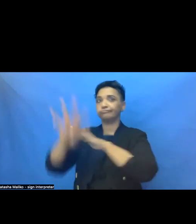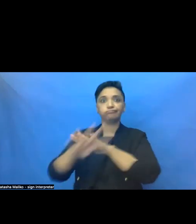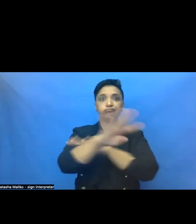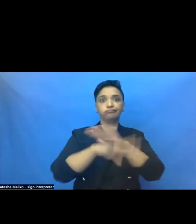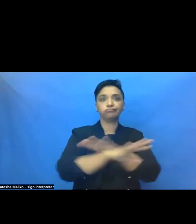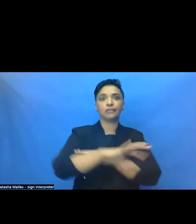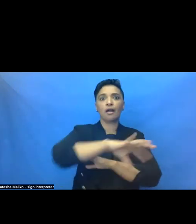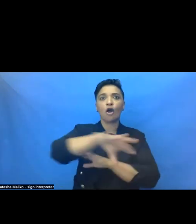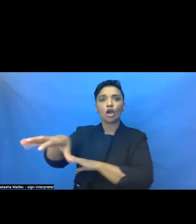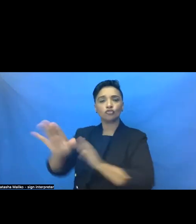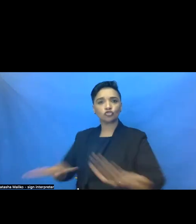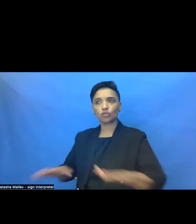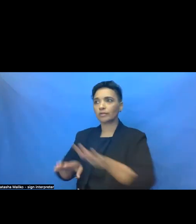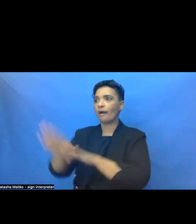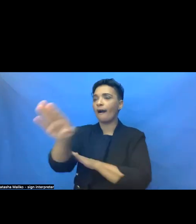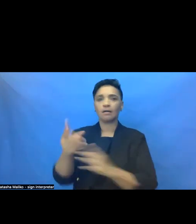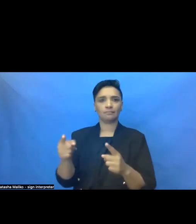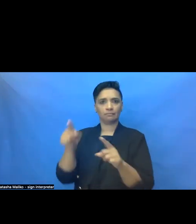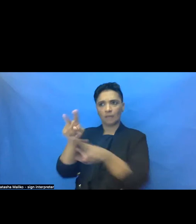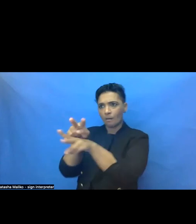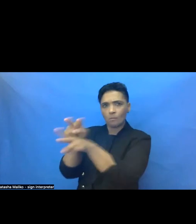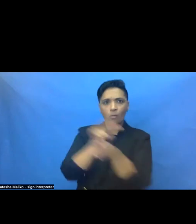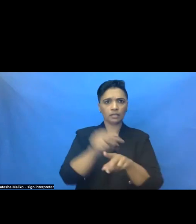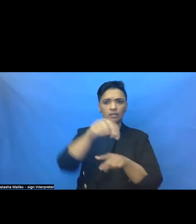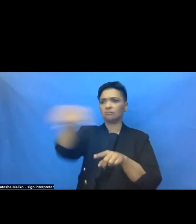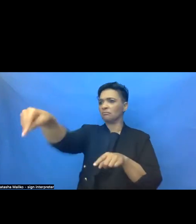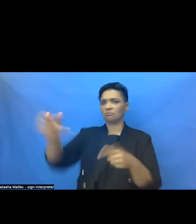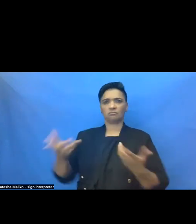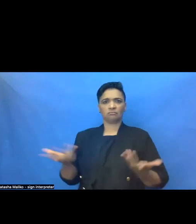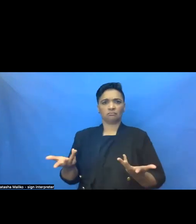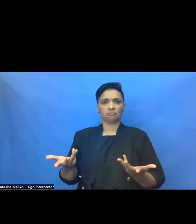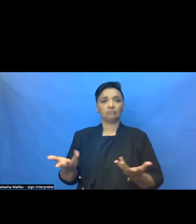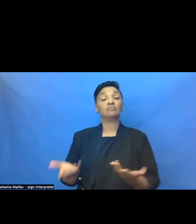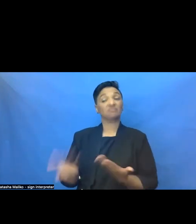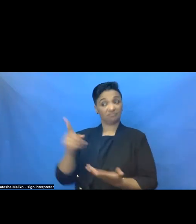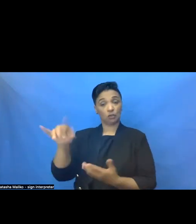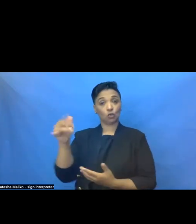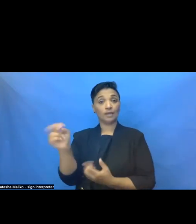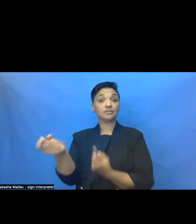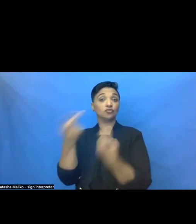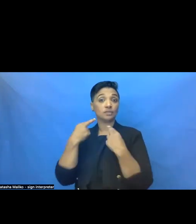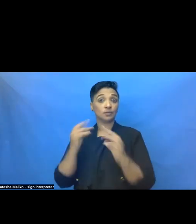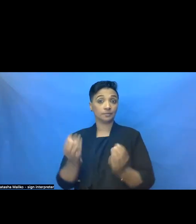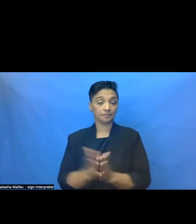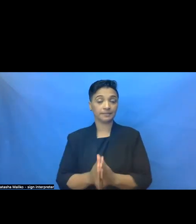countries? Maybe that would be something you can reflect on. Thank you.